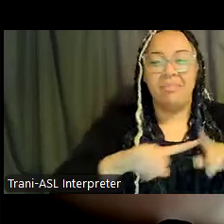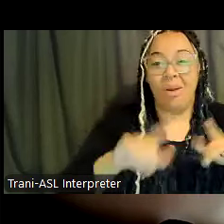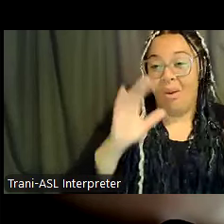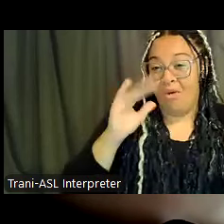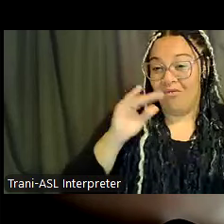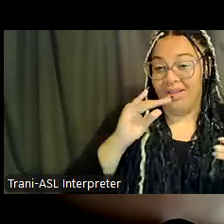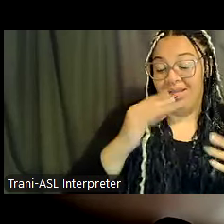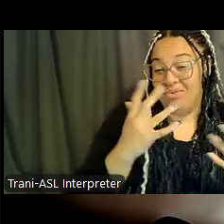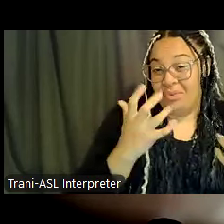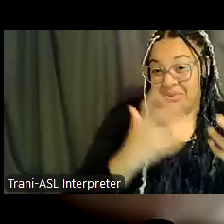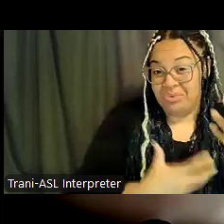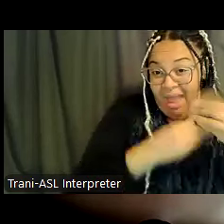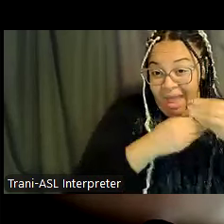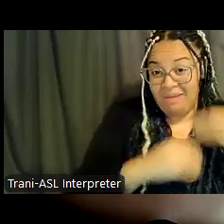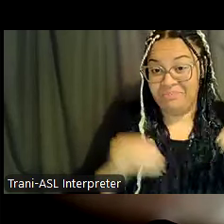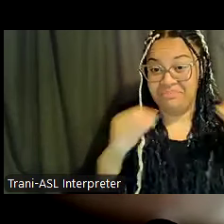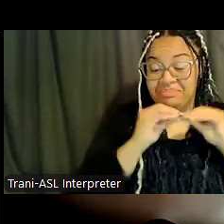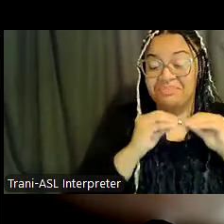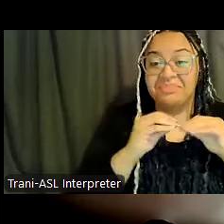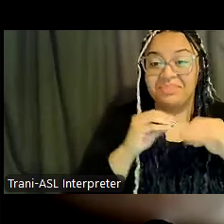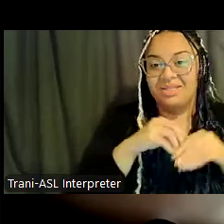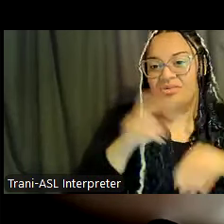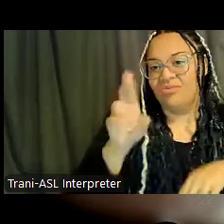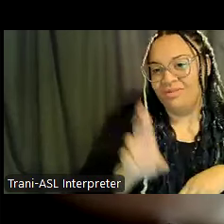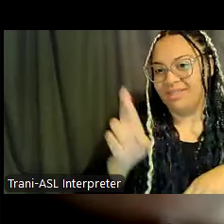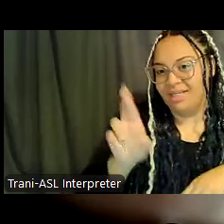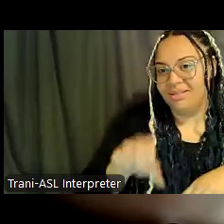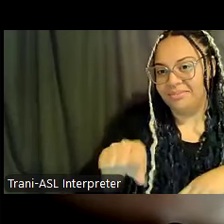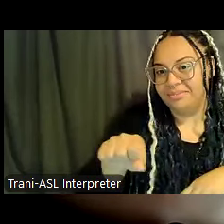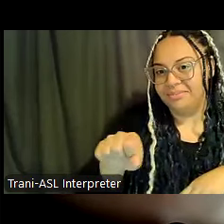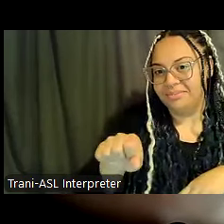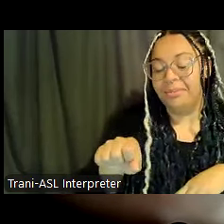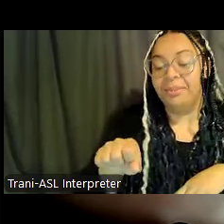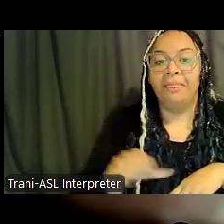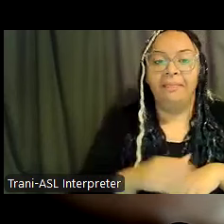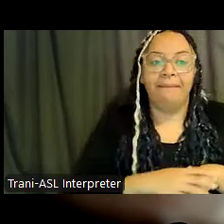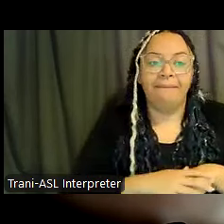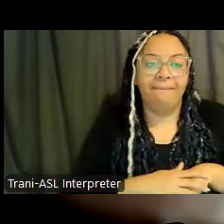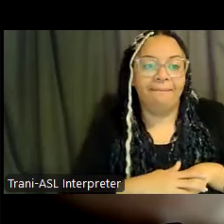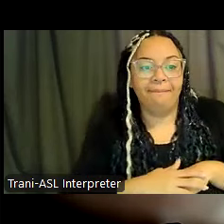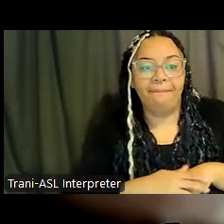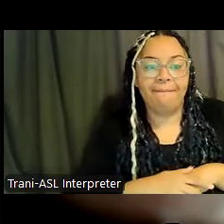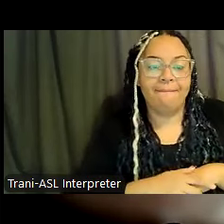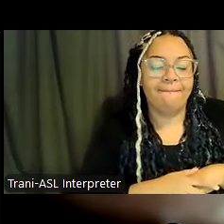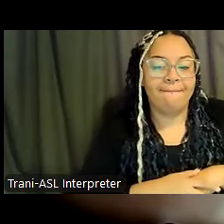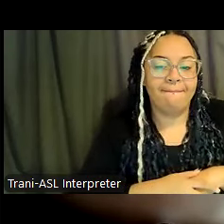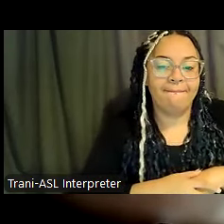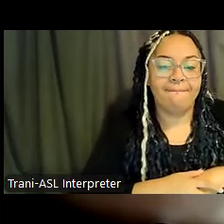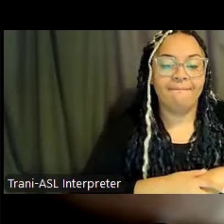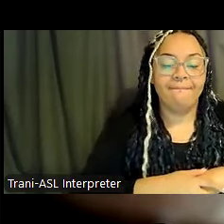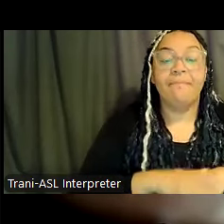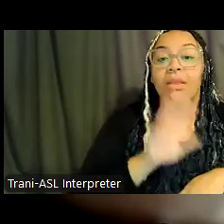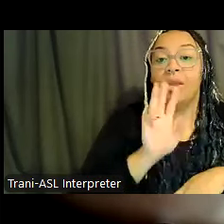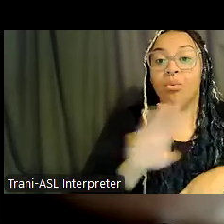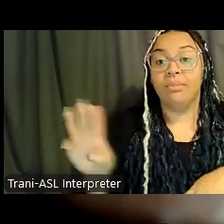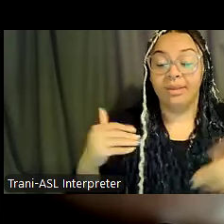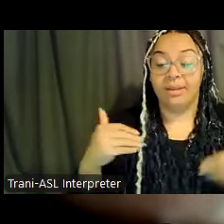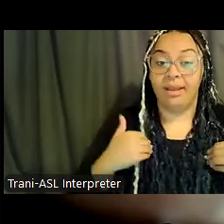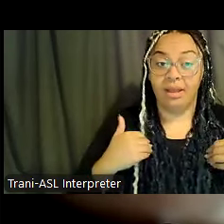more work there in Riverside in the coming months. But on the website, we kind of go